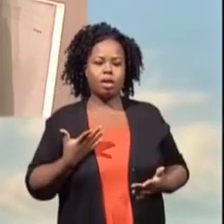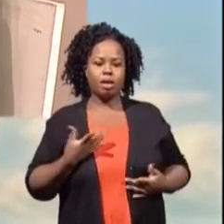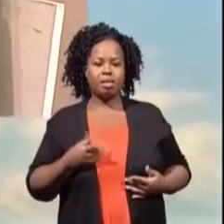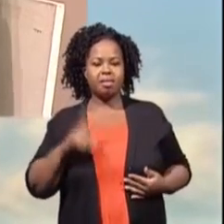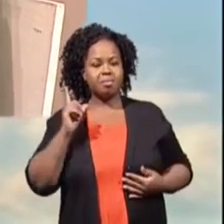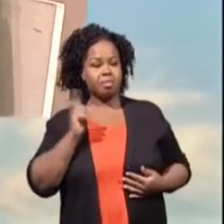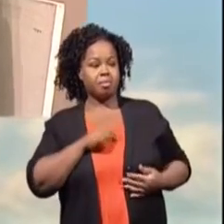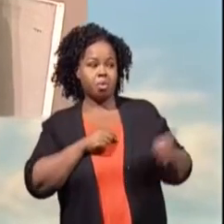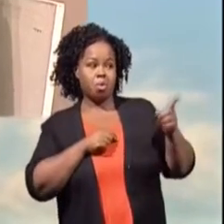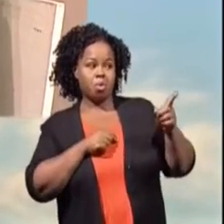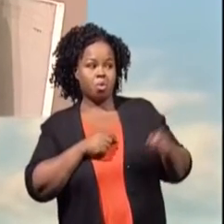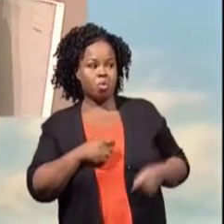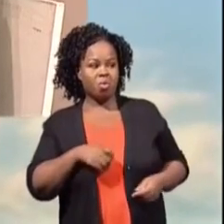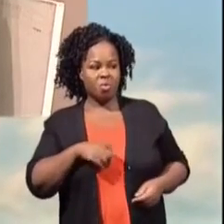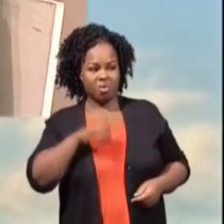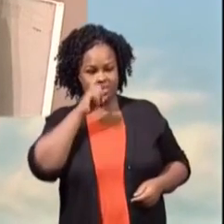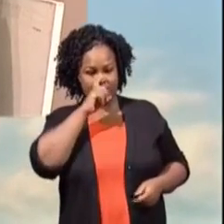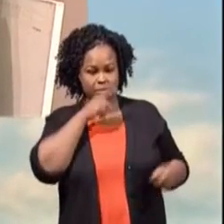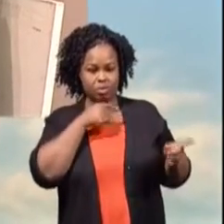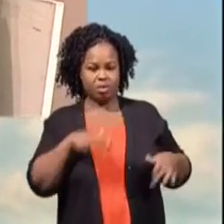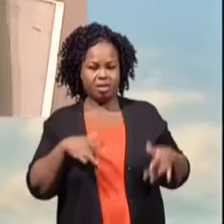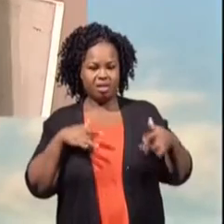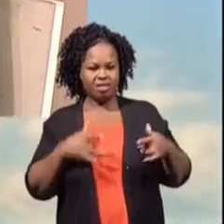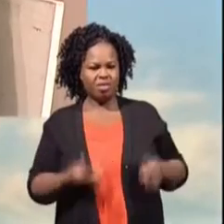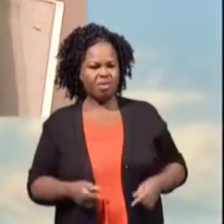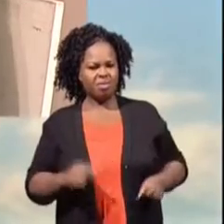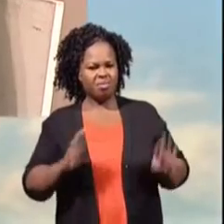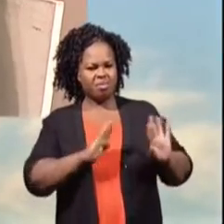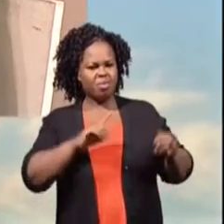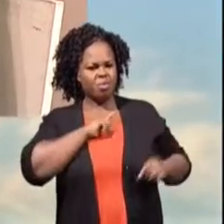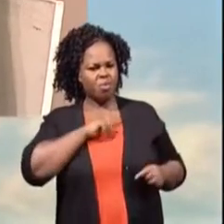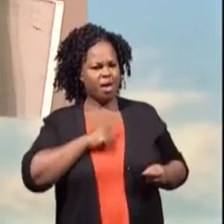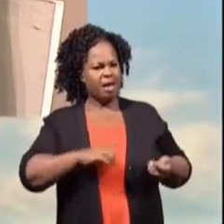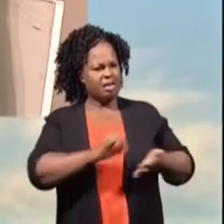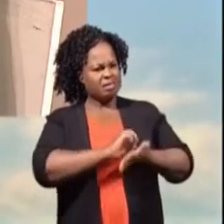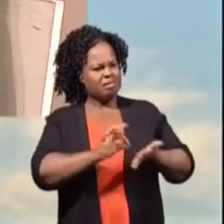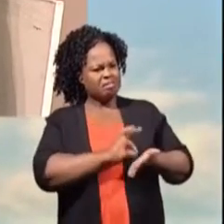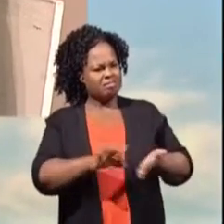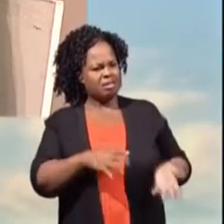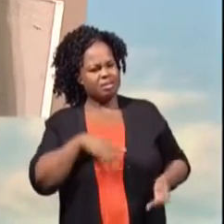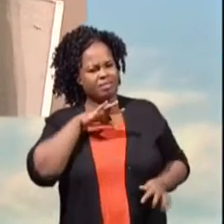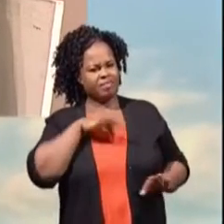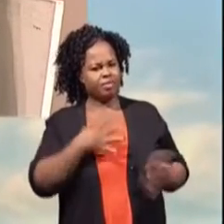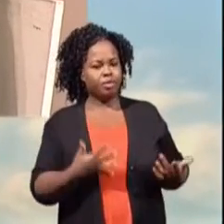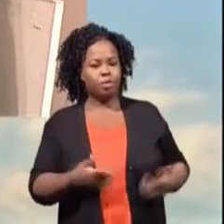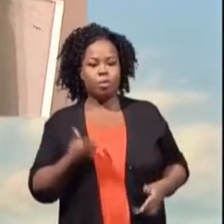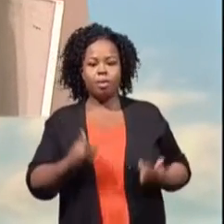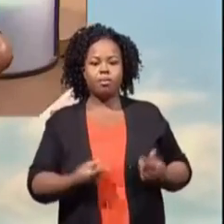nga ba feta ba re. Mara o so dulang ka moena mara itshware. Ga ta go re ke le boneng stupu gore. Ore me o ko montlung ele.